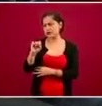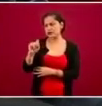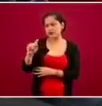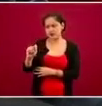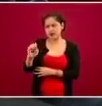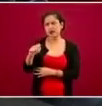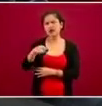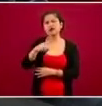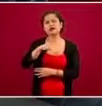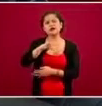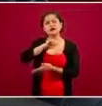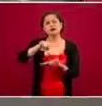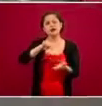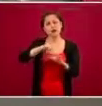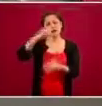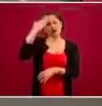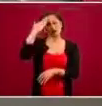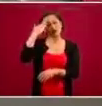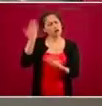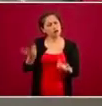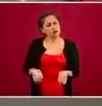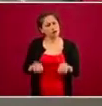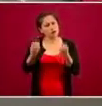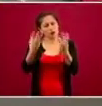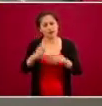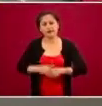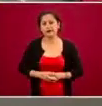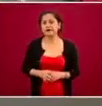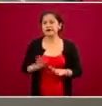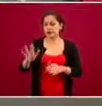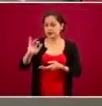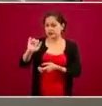Also, thank you. Yes, that would be all.